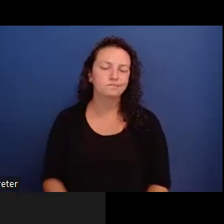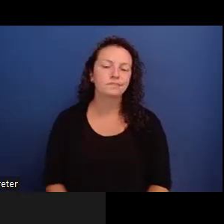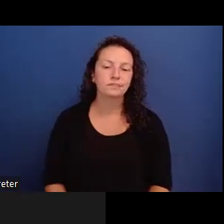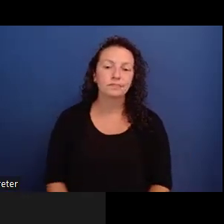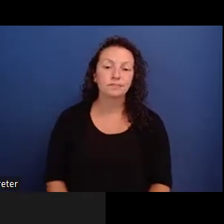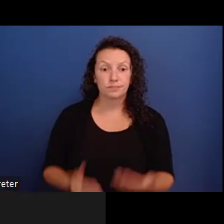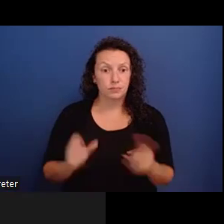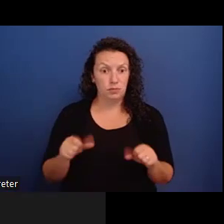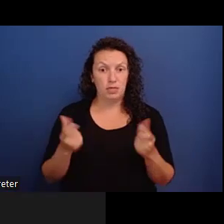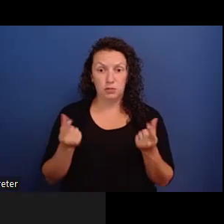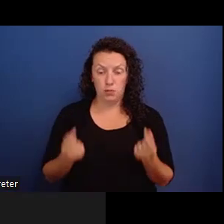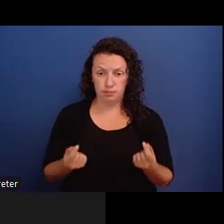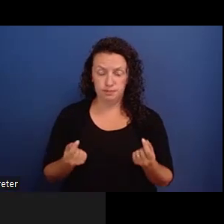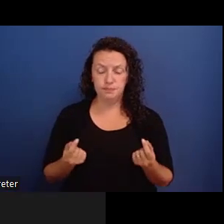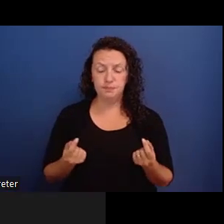can just put in